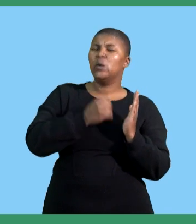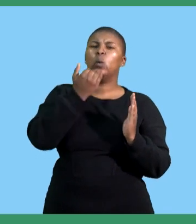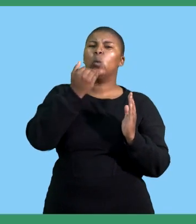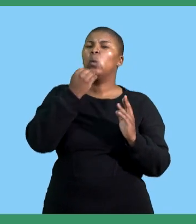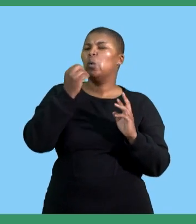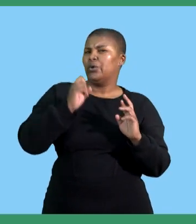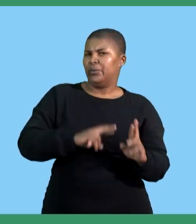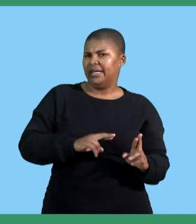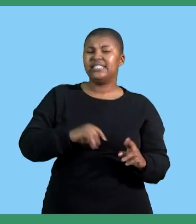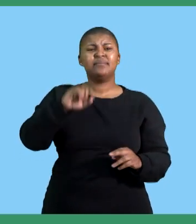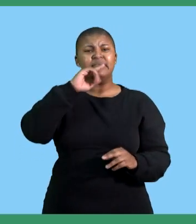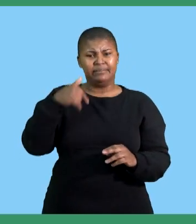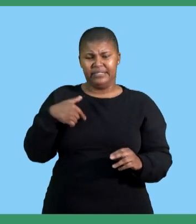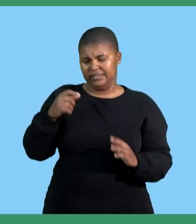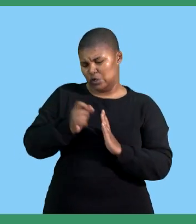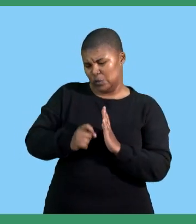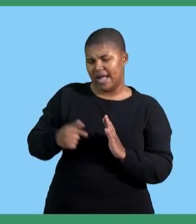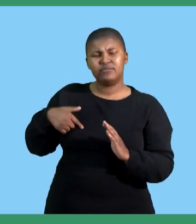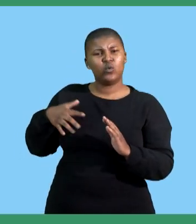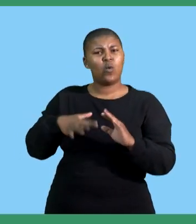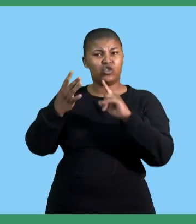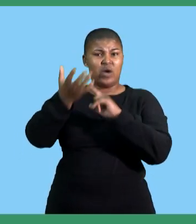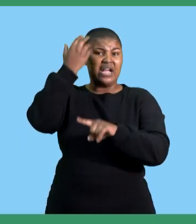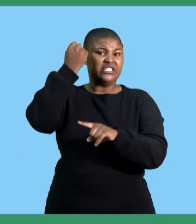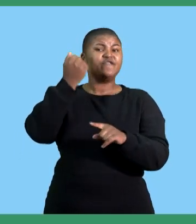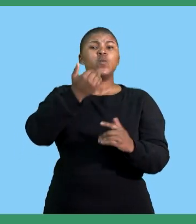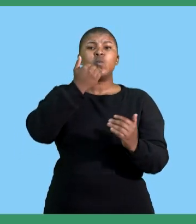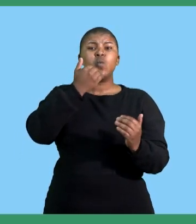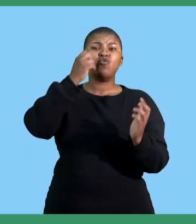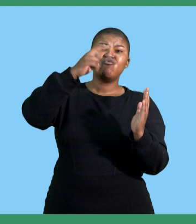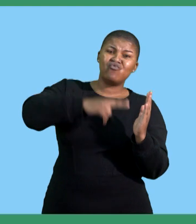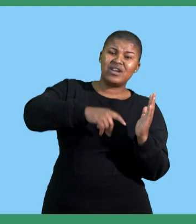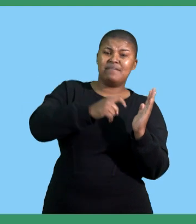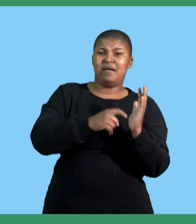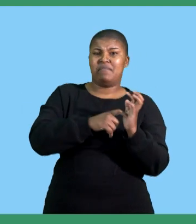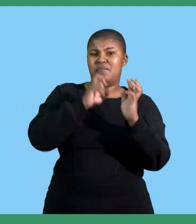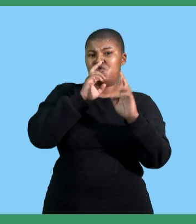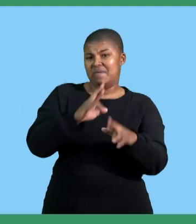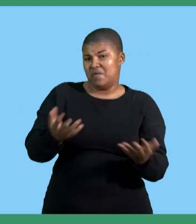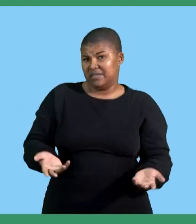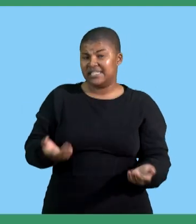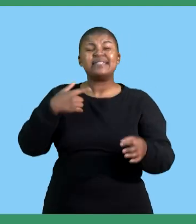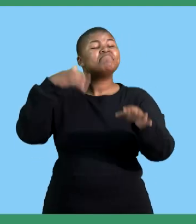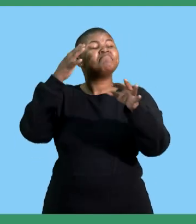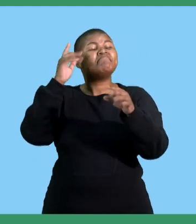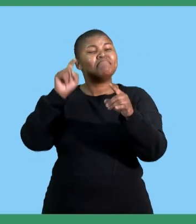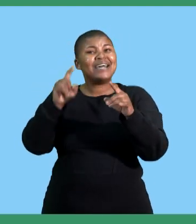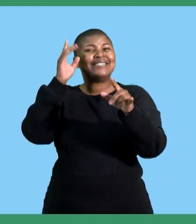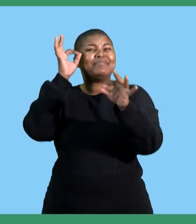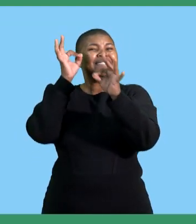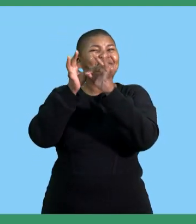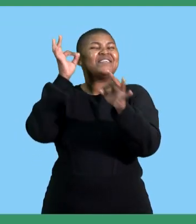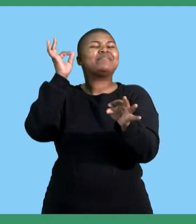that you are aiming to achieve with this report that you are writing and who will be the reader of the report, the